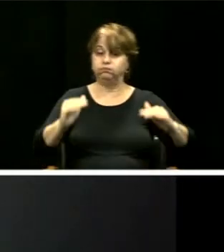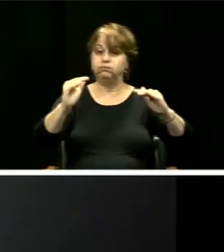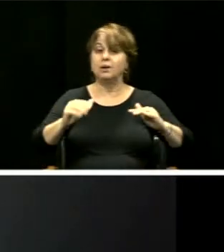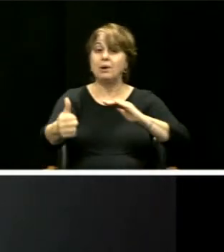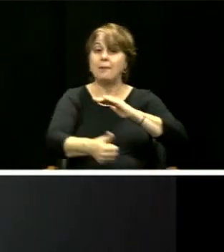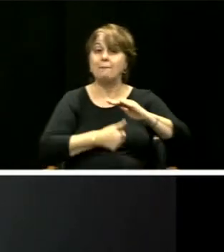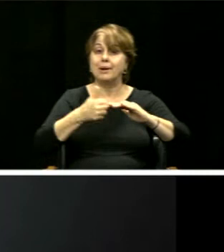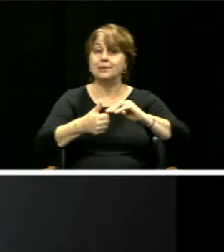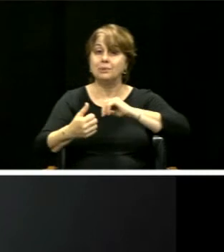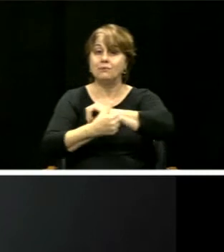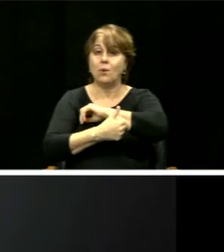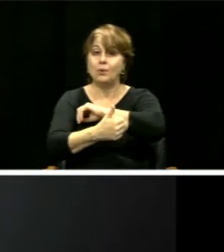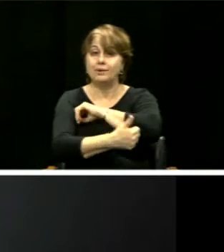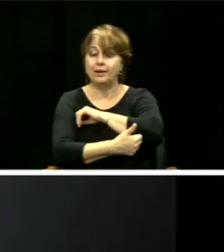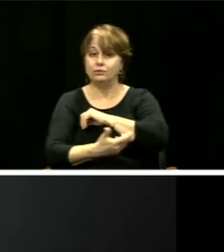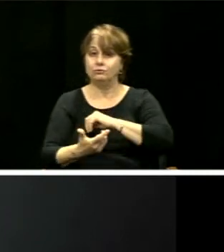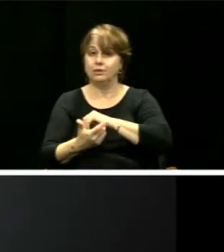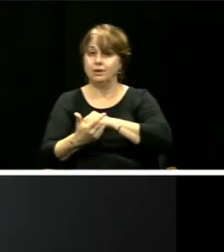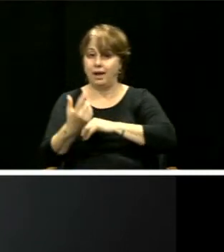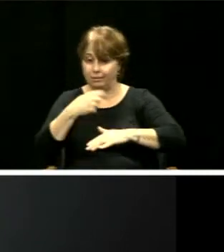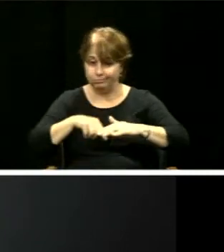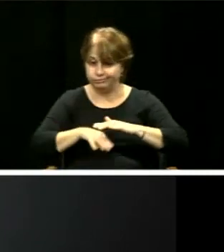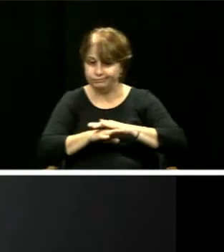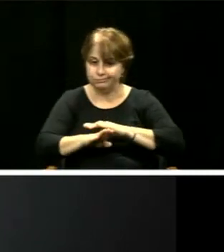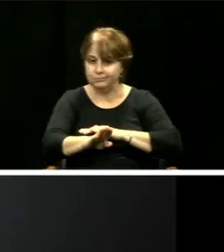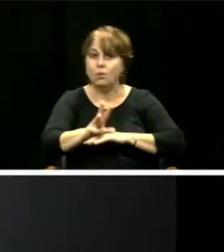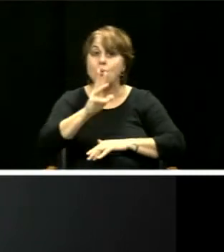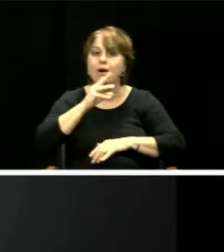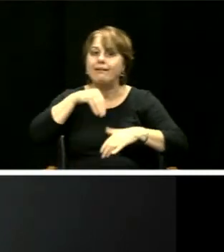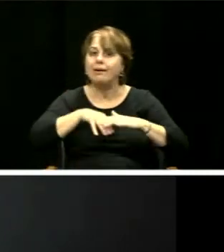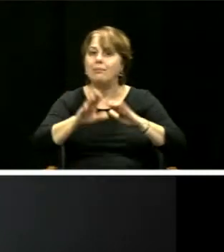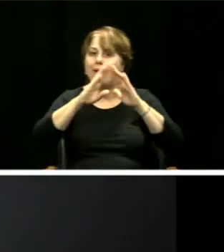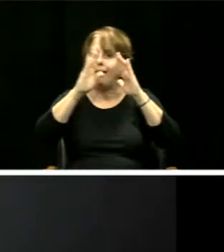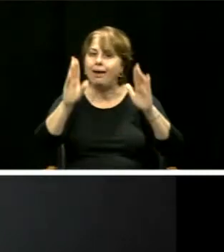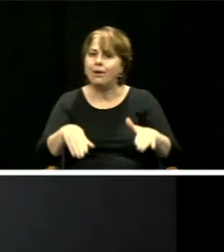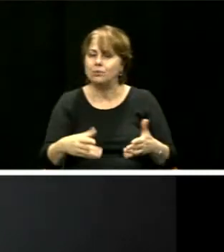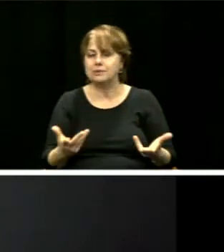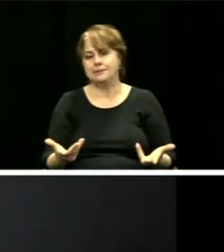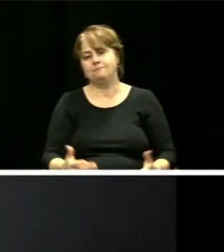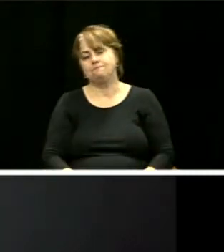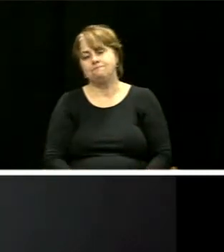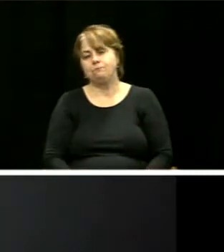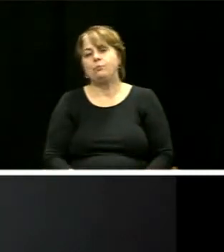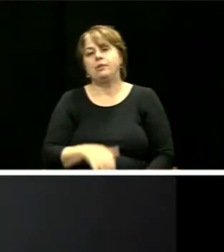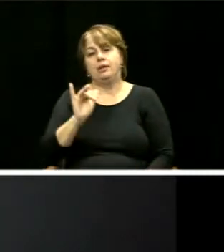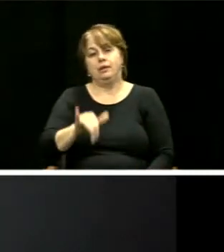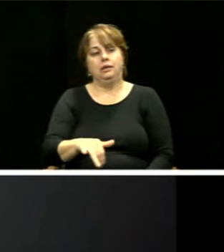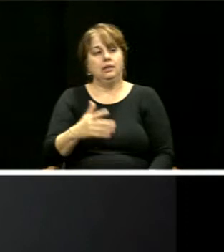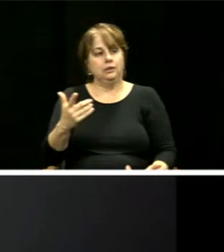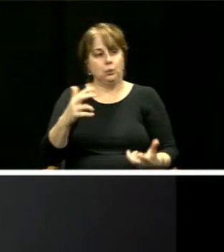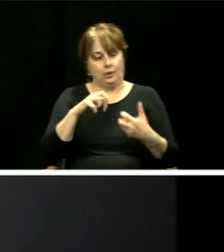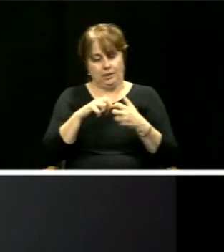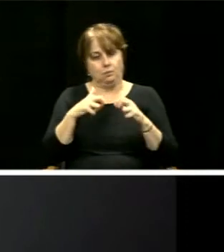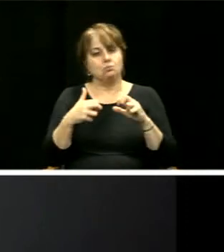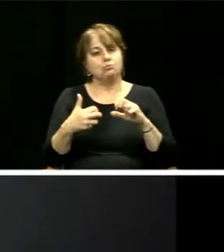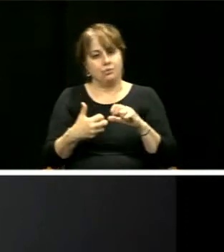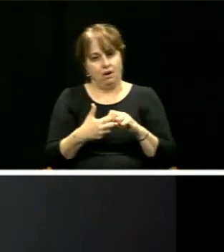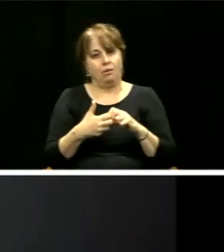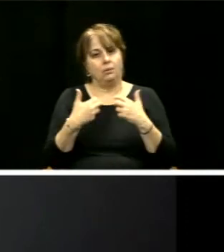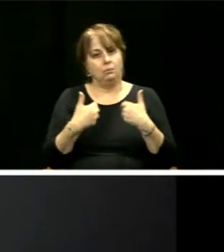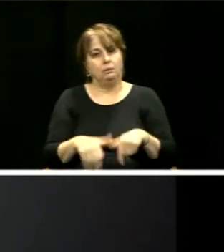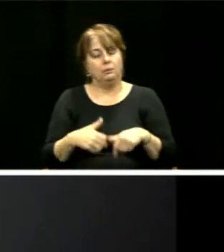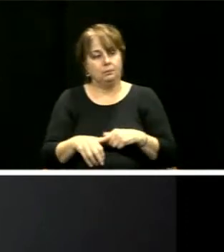floods, and it found a way into my house. So the idea that this is a problem that we're getting to, it just